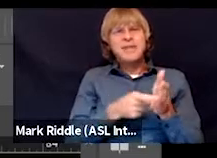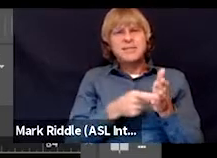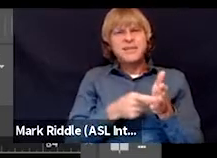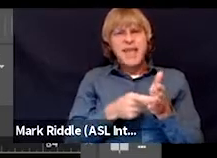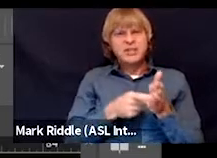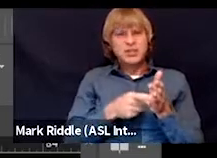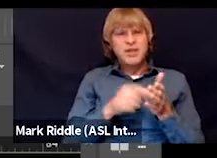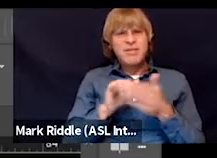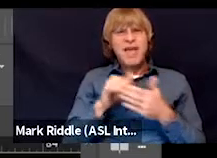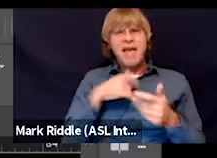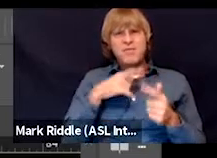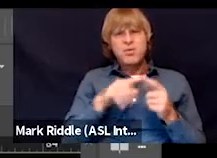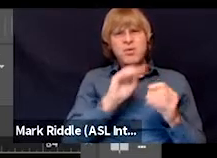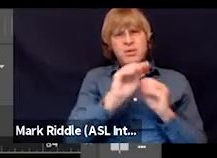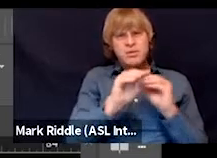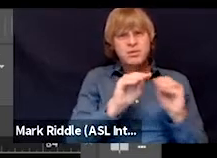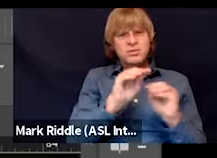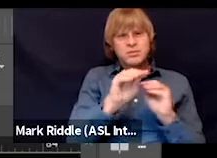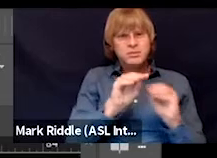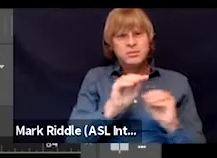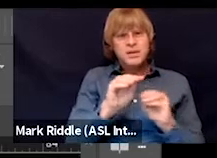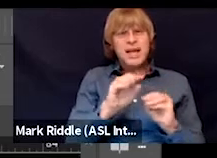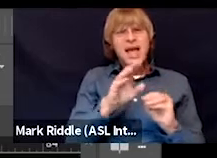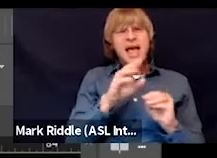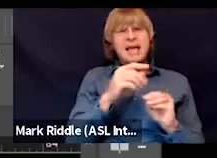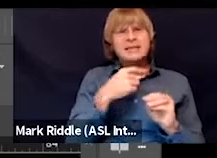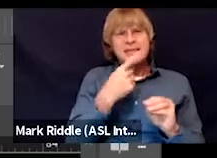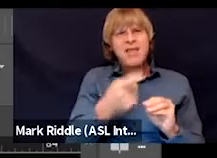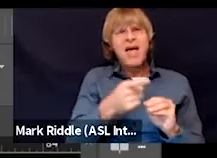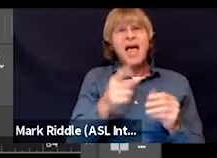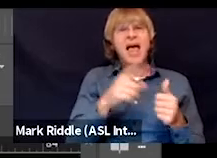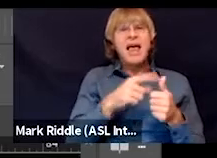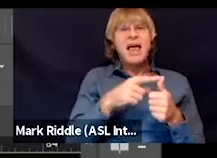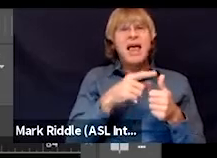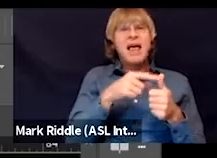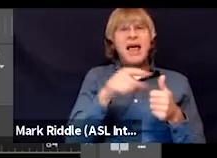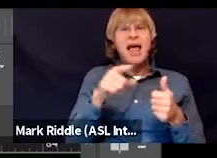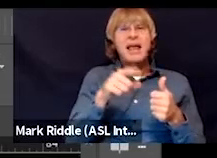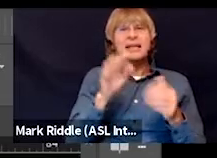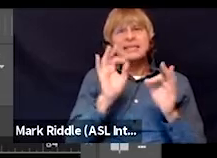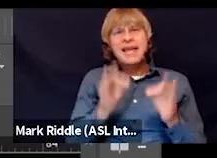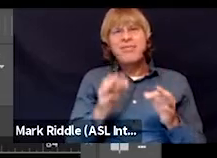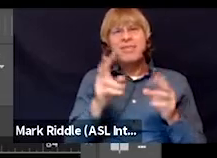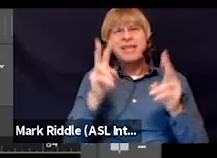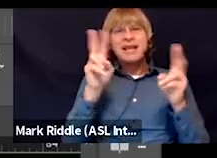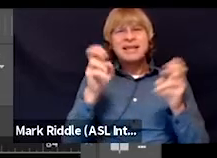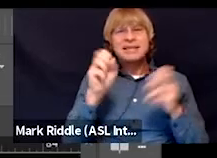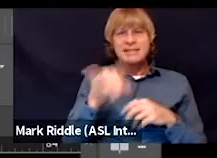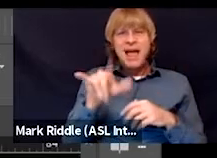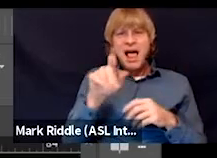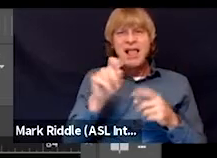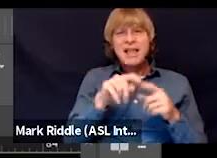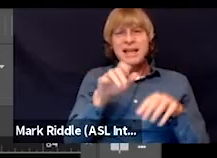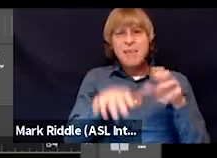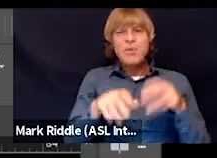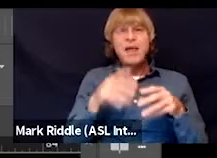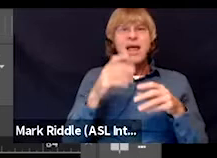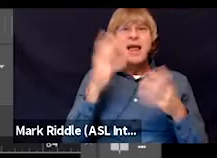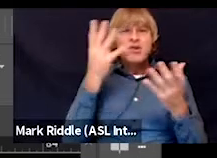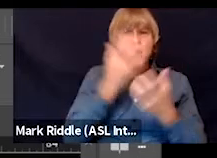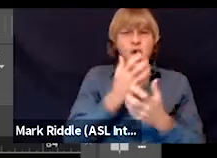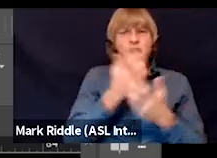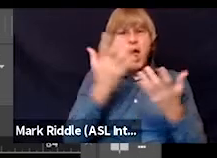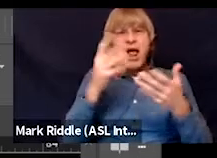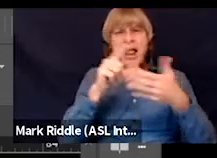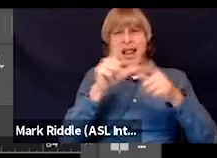specifications did I have to tell this thing? I had to decide my type style and weight, my leading.